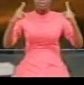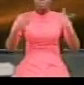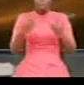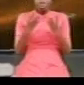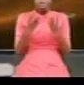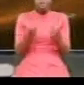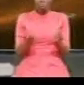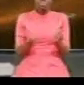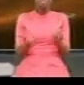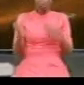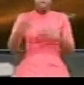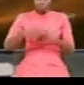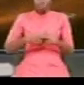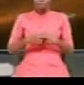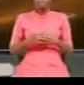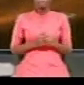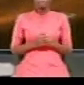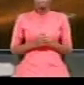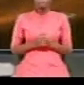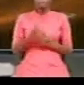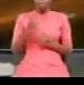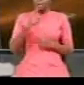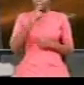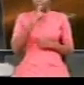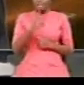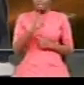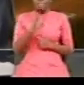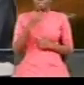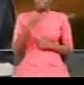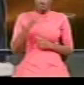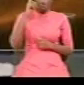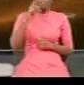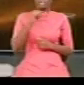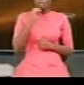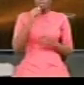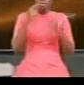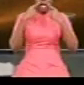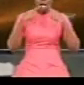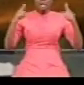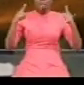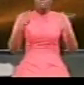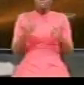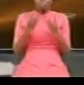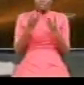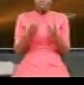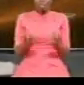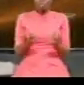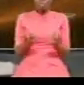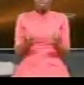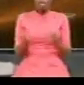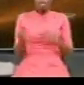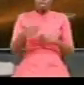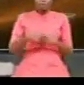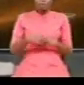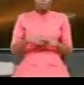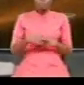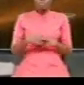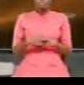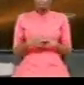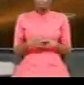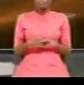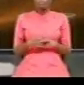sudden return. The certainty of his unannounced sudden